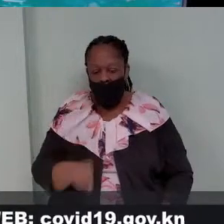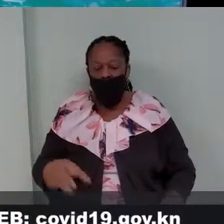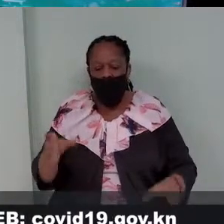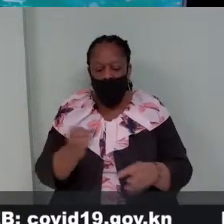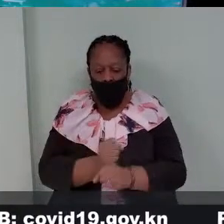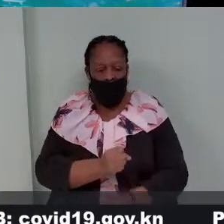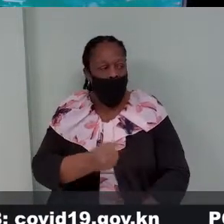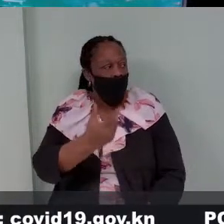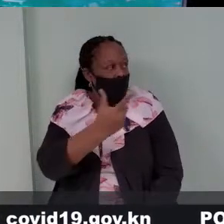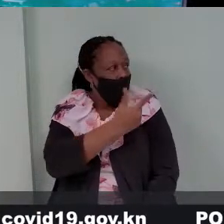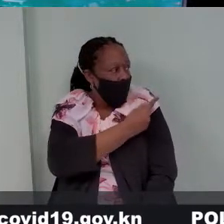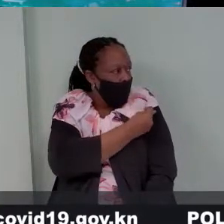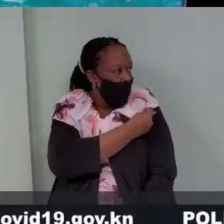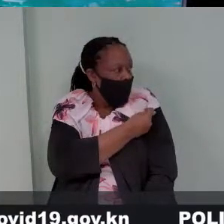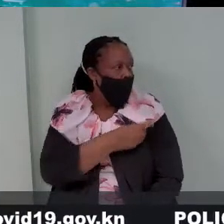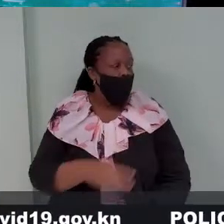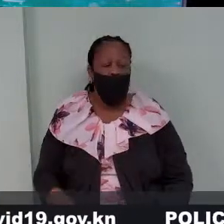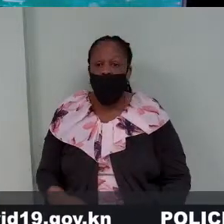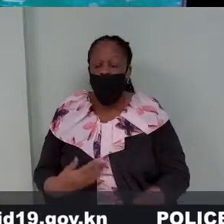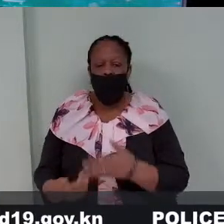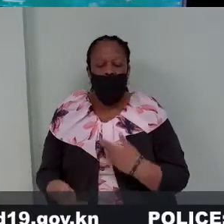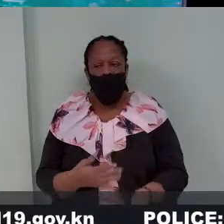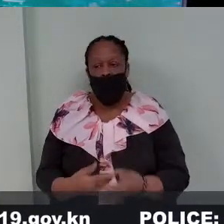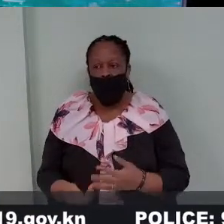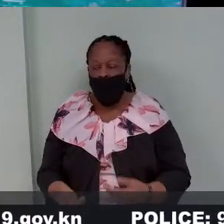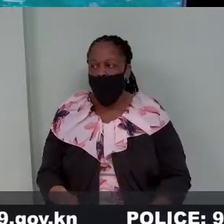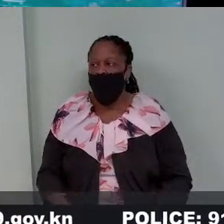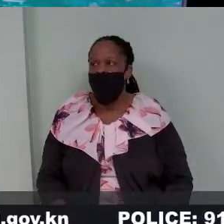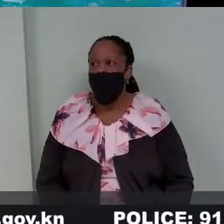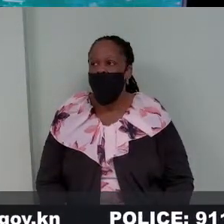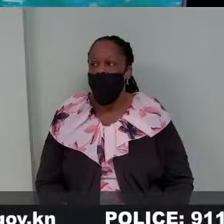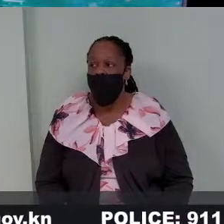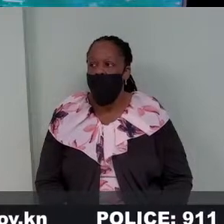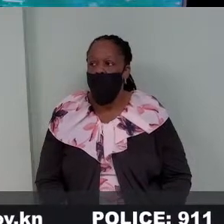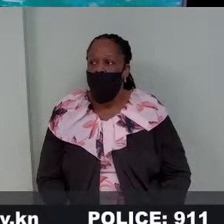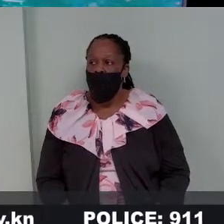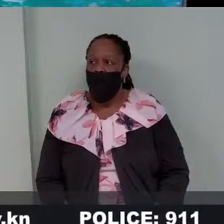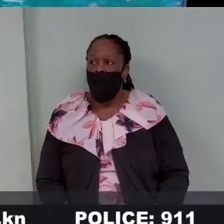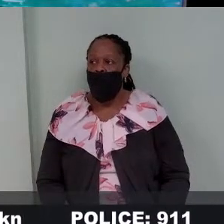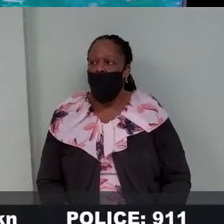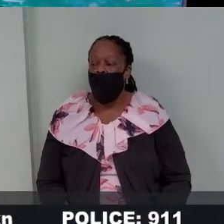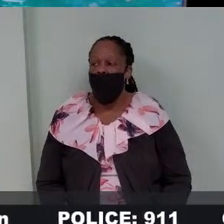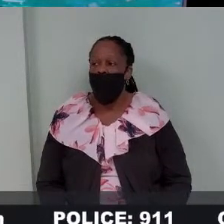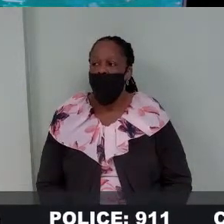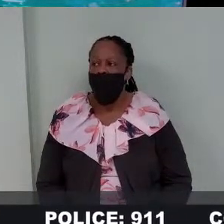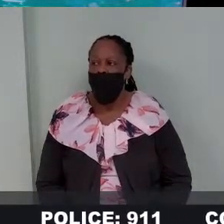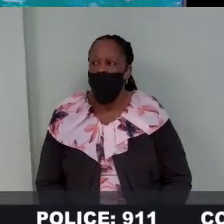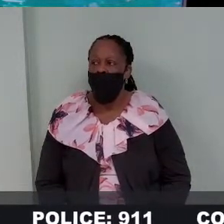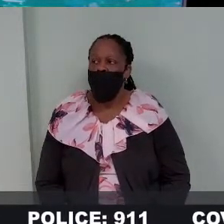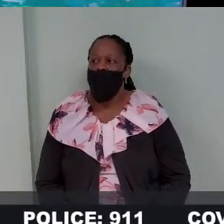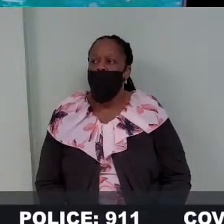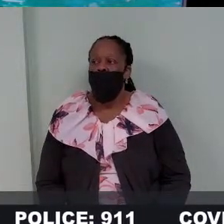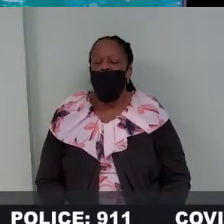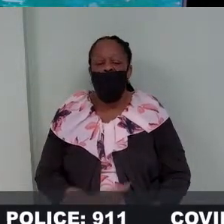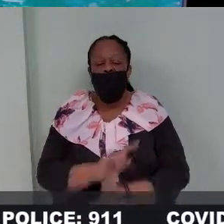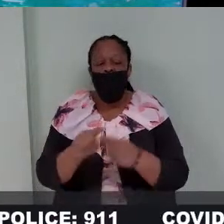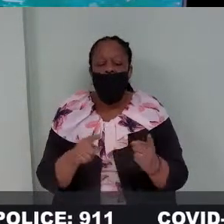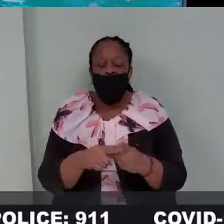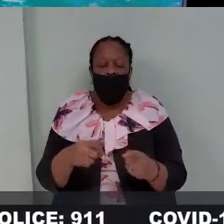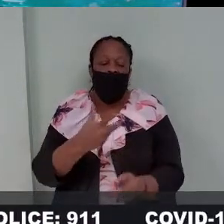for Vaccine that procures the vaccine on a global scale, and we have signed on to this to make sure that when the vaccine